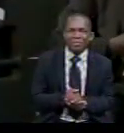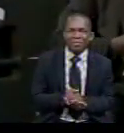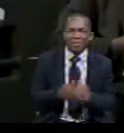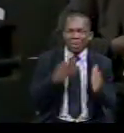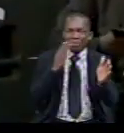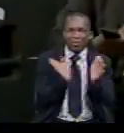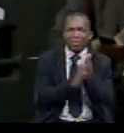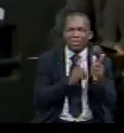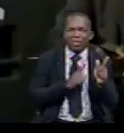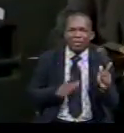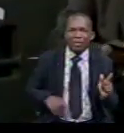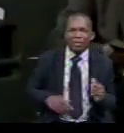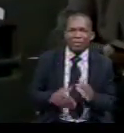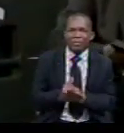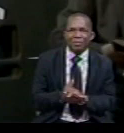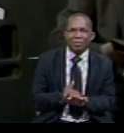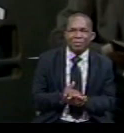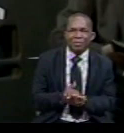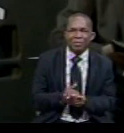Praise Jesus.